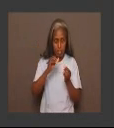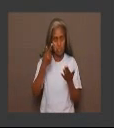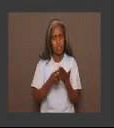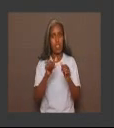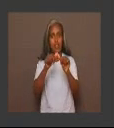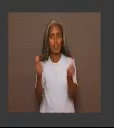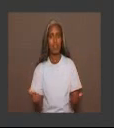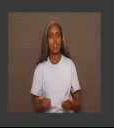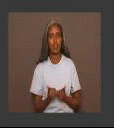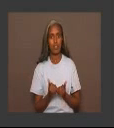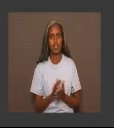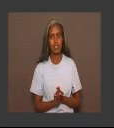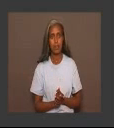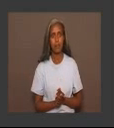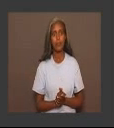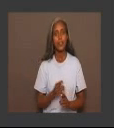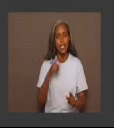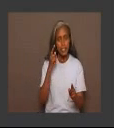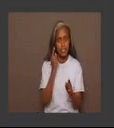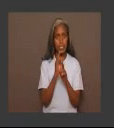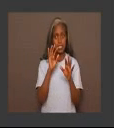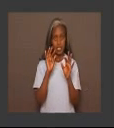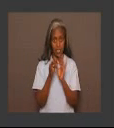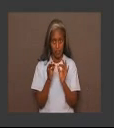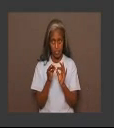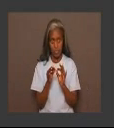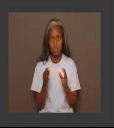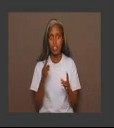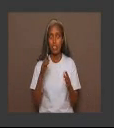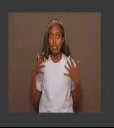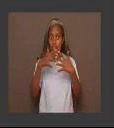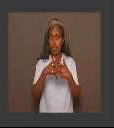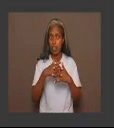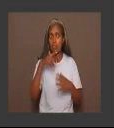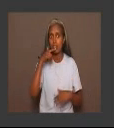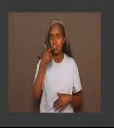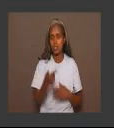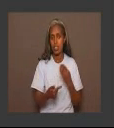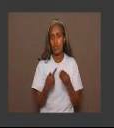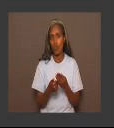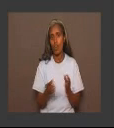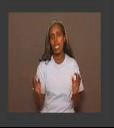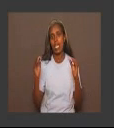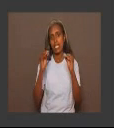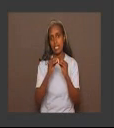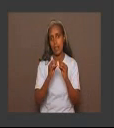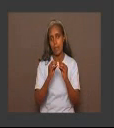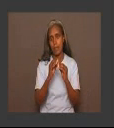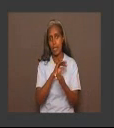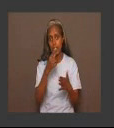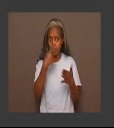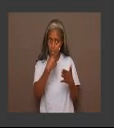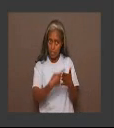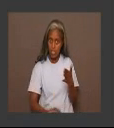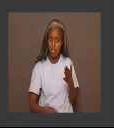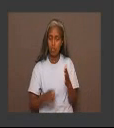areas. A definite integral is therefore a sum. It results in